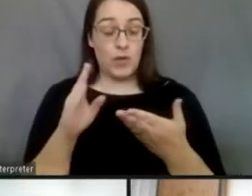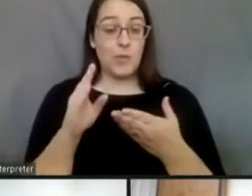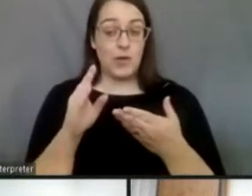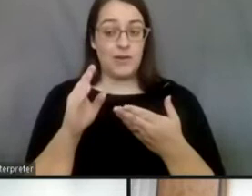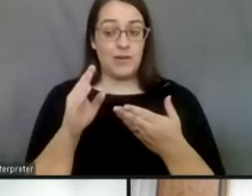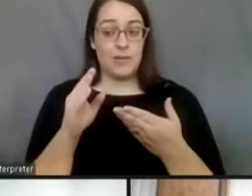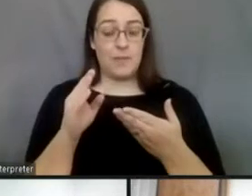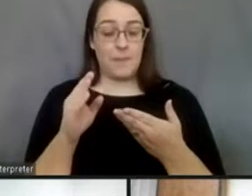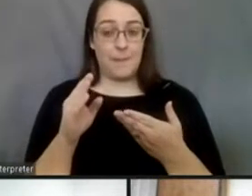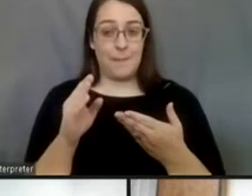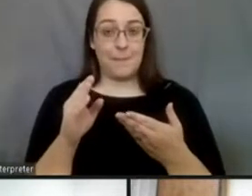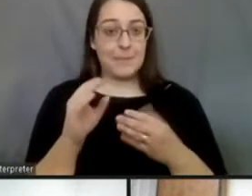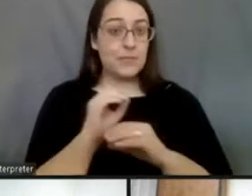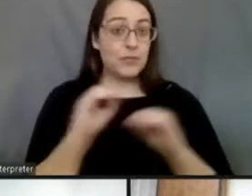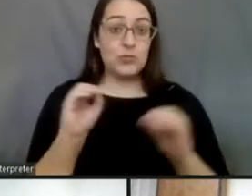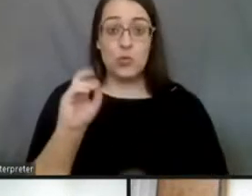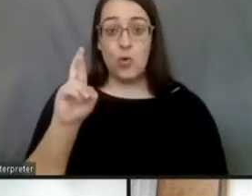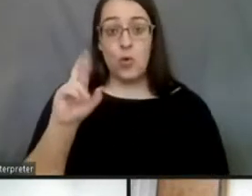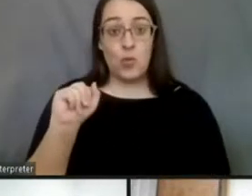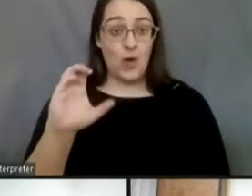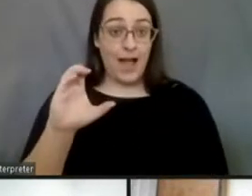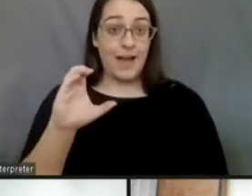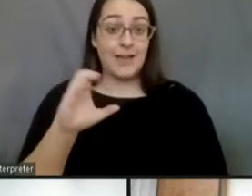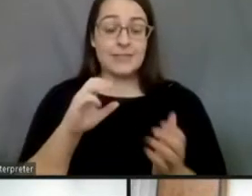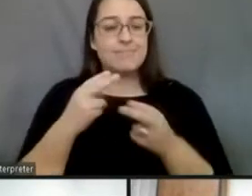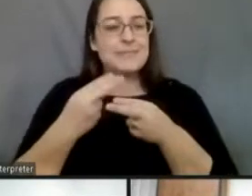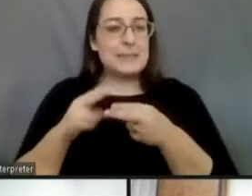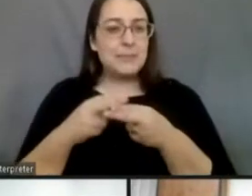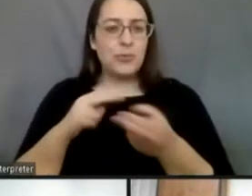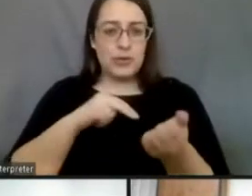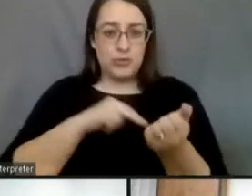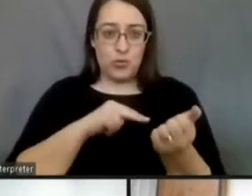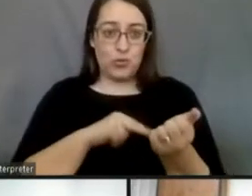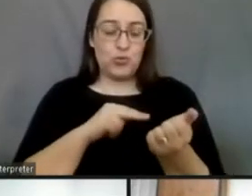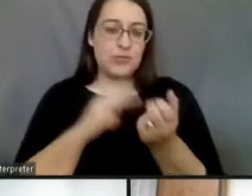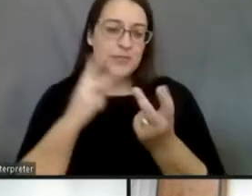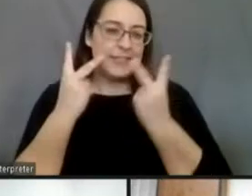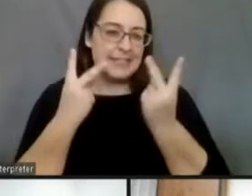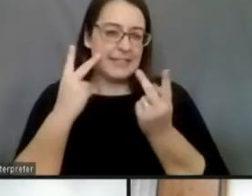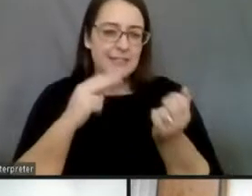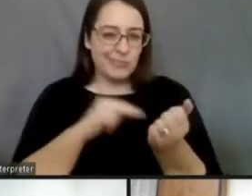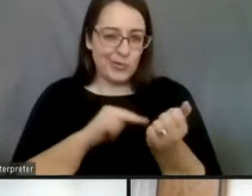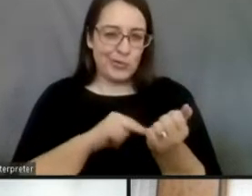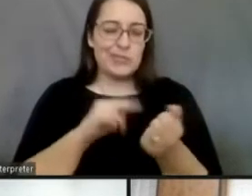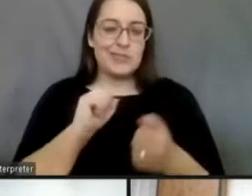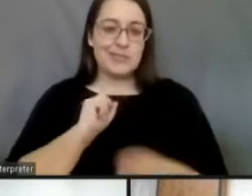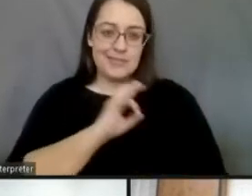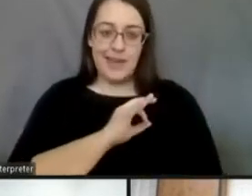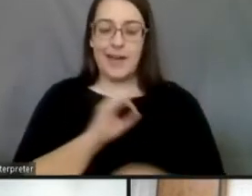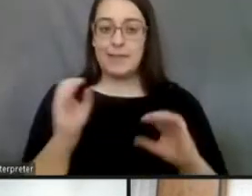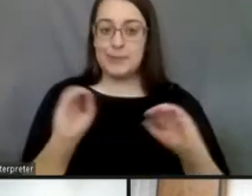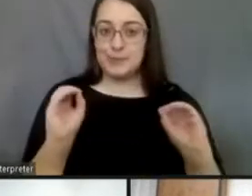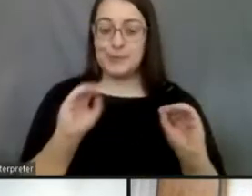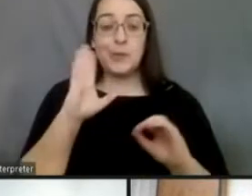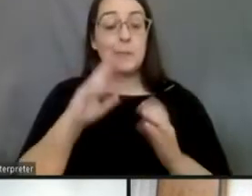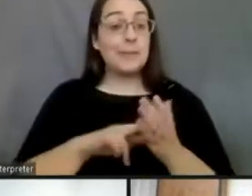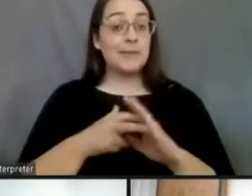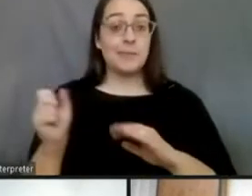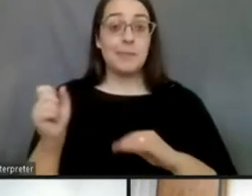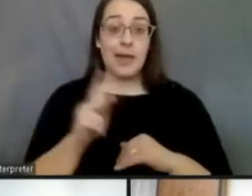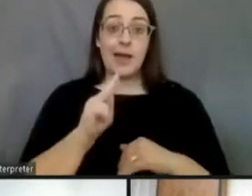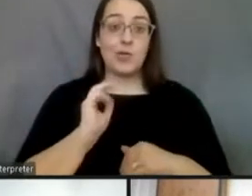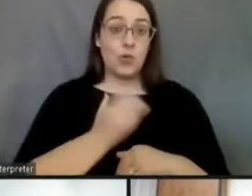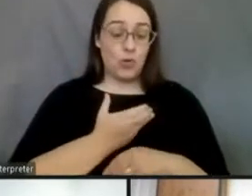of any of the RAC-associated staff that we've had visiting us for many, many months. So we'll be totally dependent on our own employed